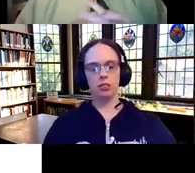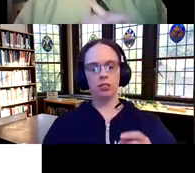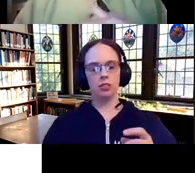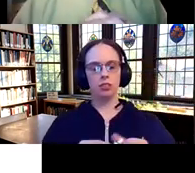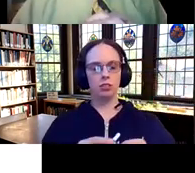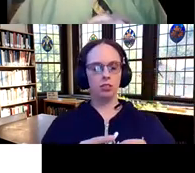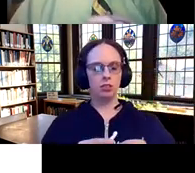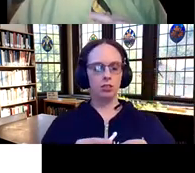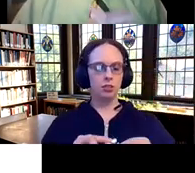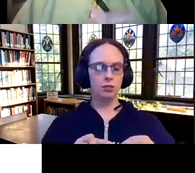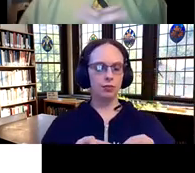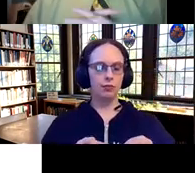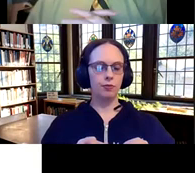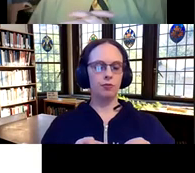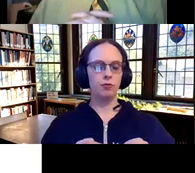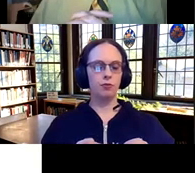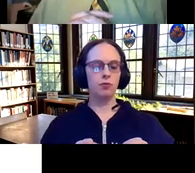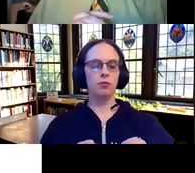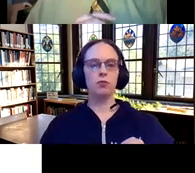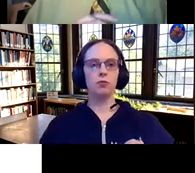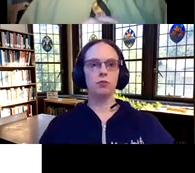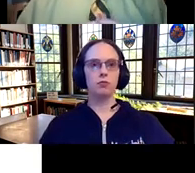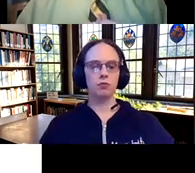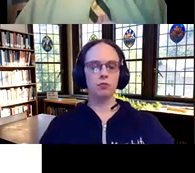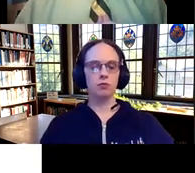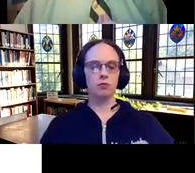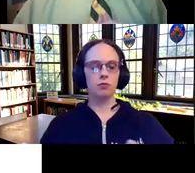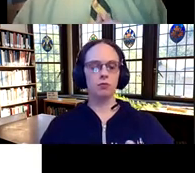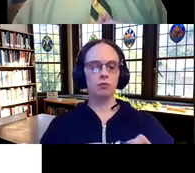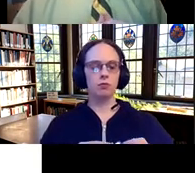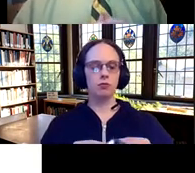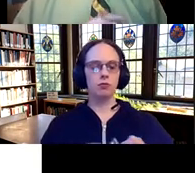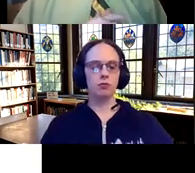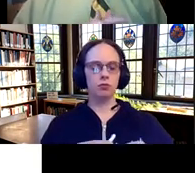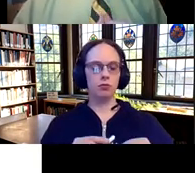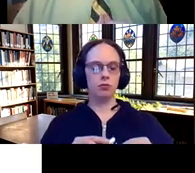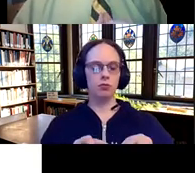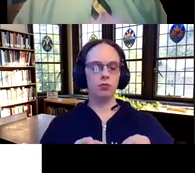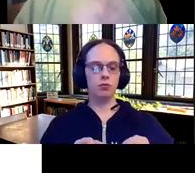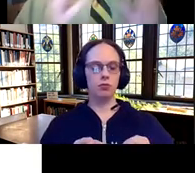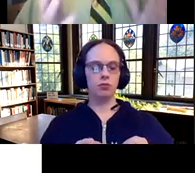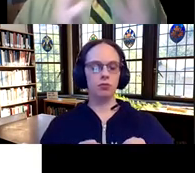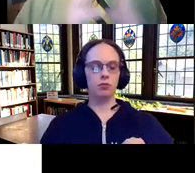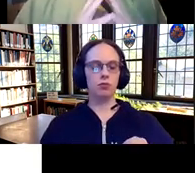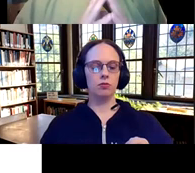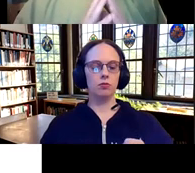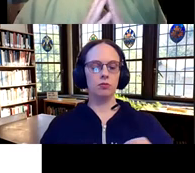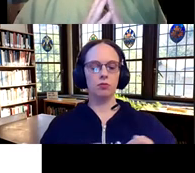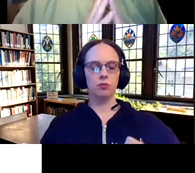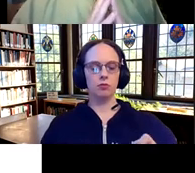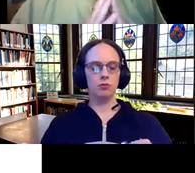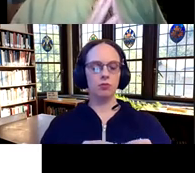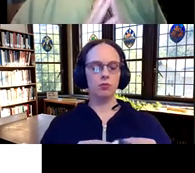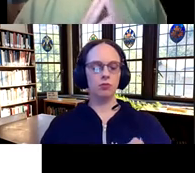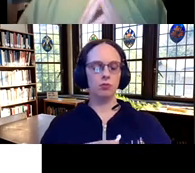the competition, making the best bid. It was offering the